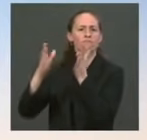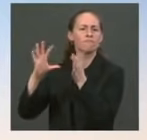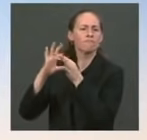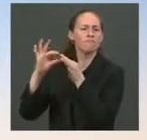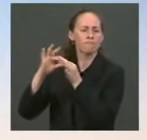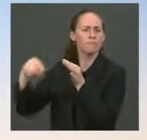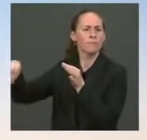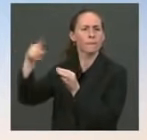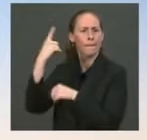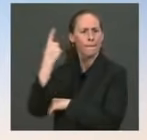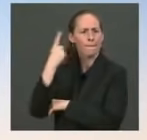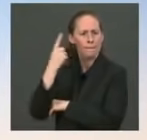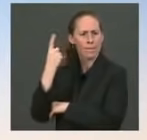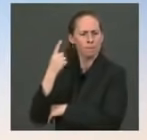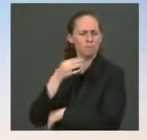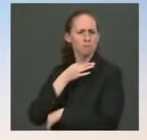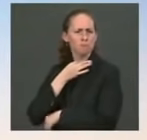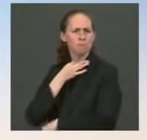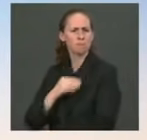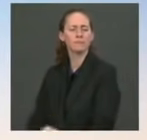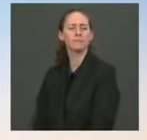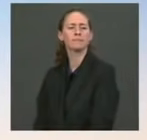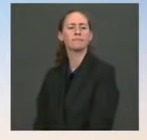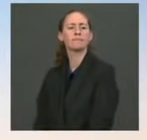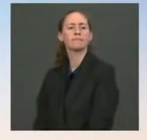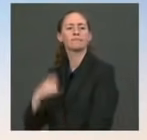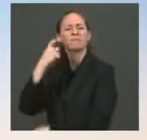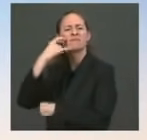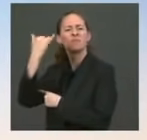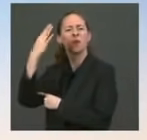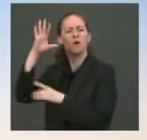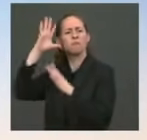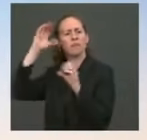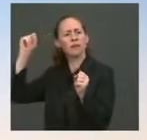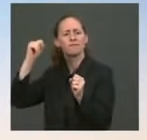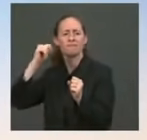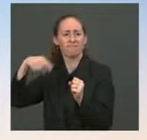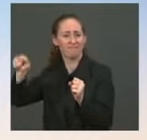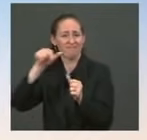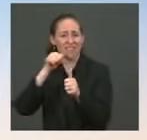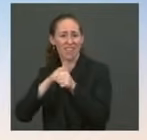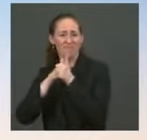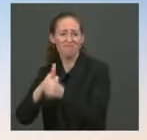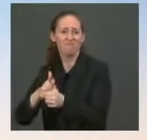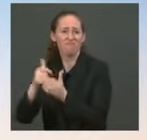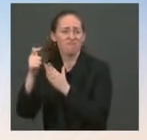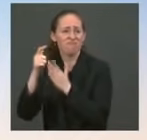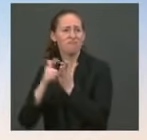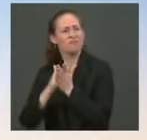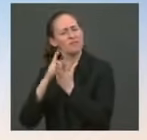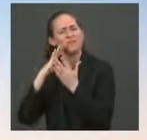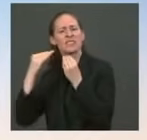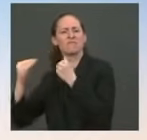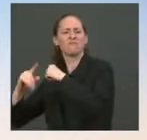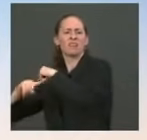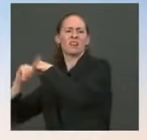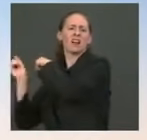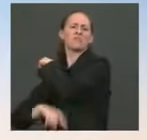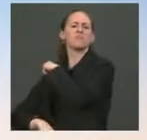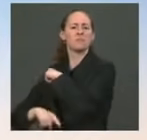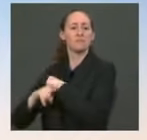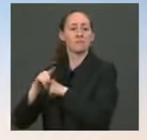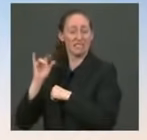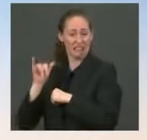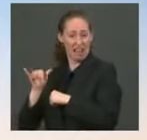House's position that what the president said this morning is not legally operative with respect to consequences and these people paying? It was simply his personal view and not representative